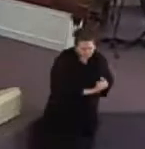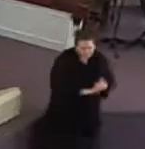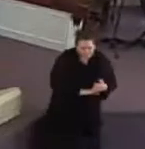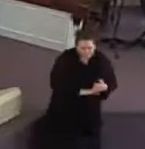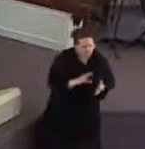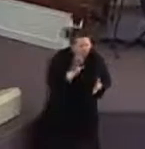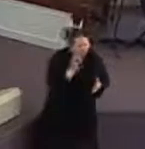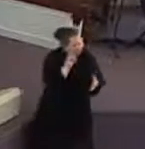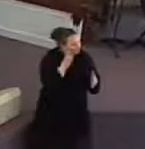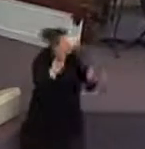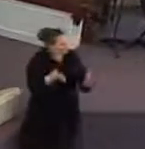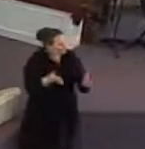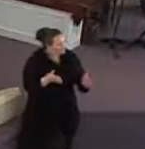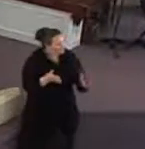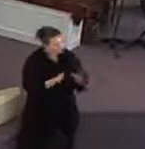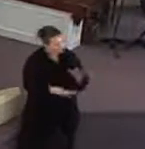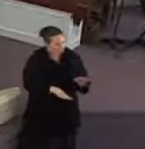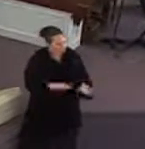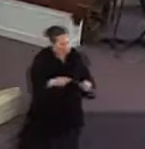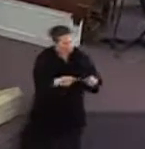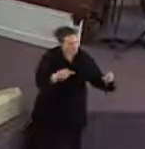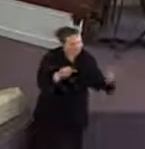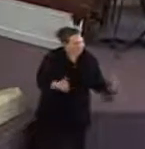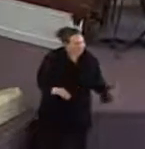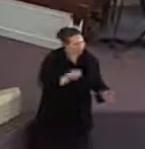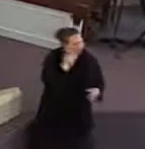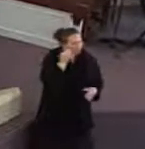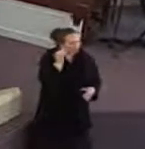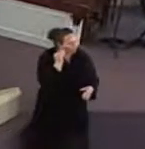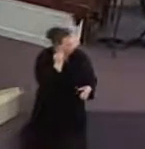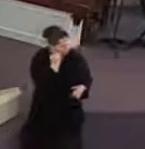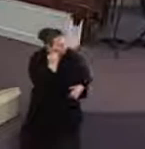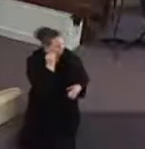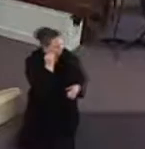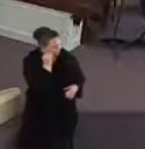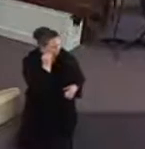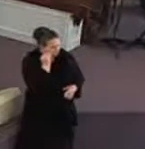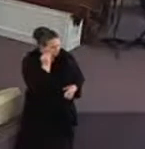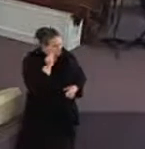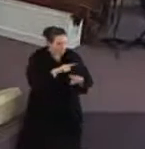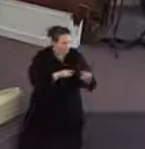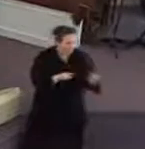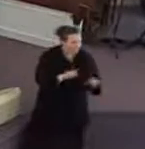The preacher walked with his enemy back home. But as they were walking,